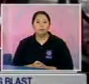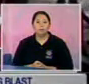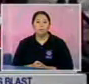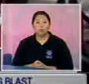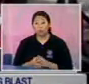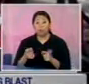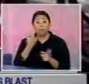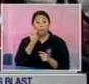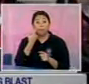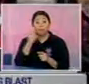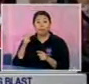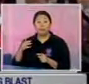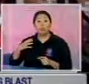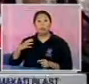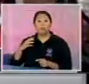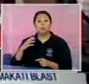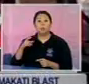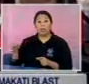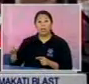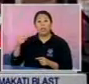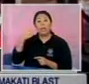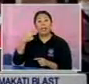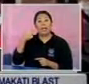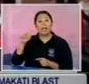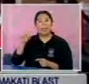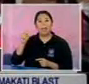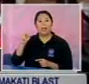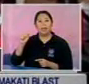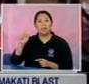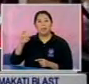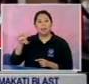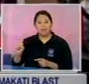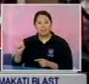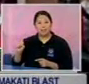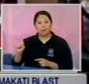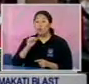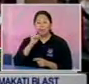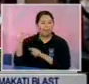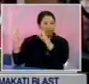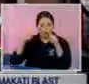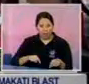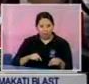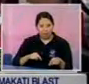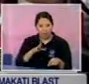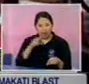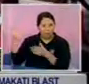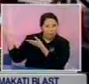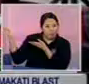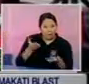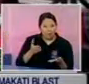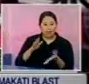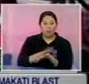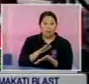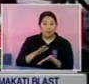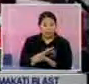Commissioner Henares would not have been here or brought those documents had not the President of the